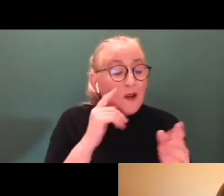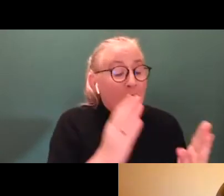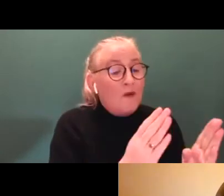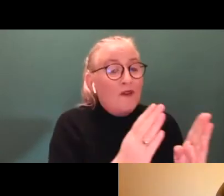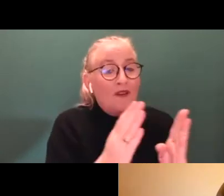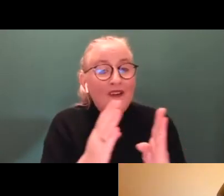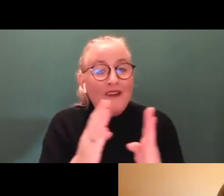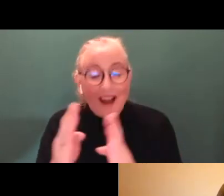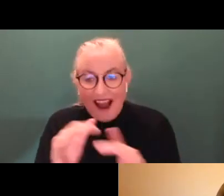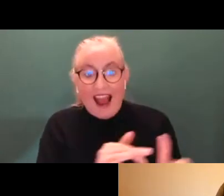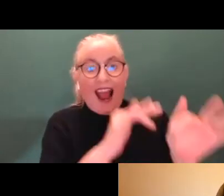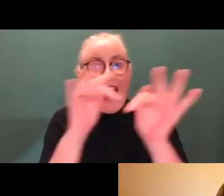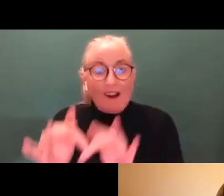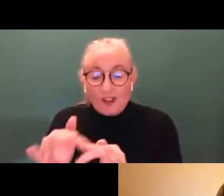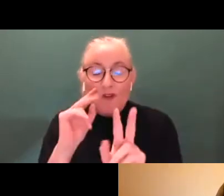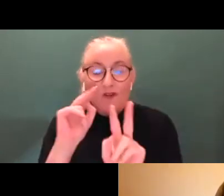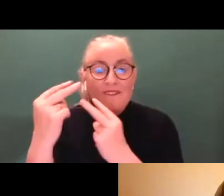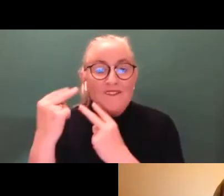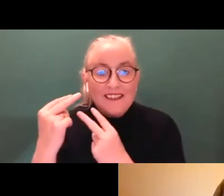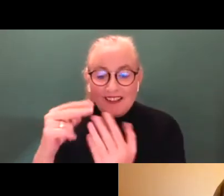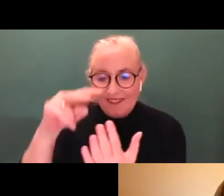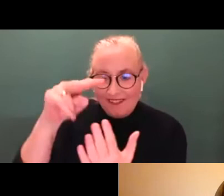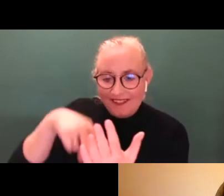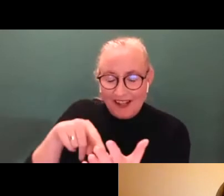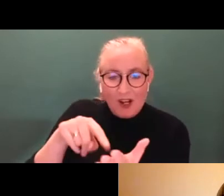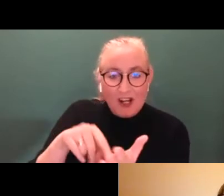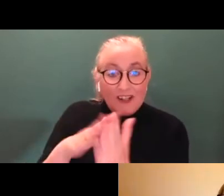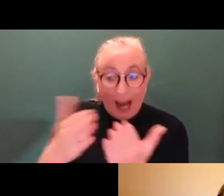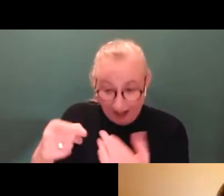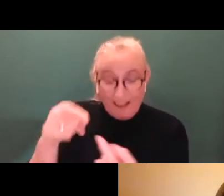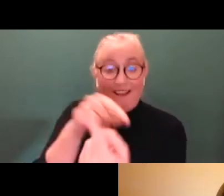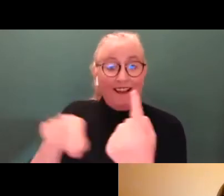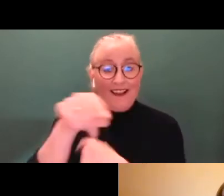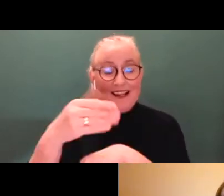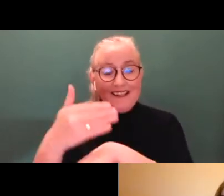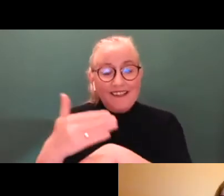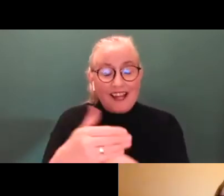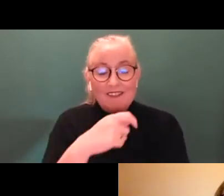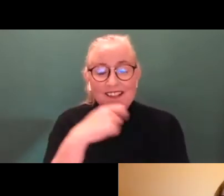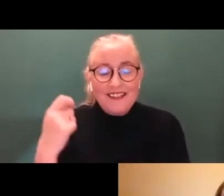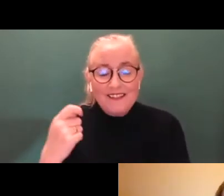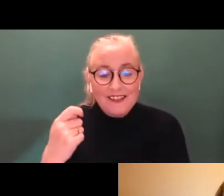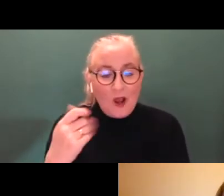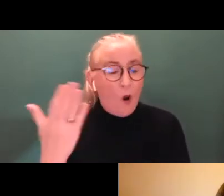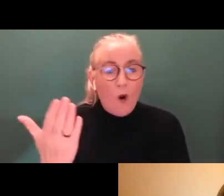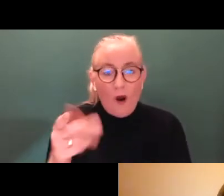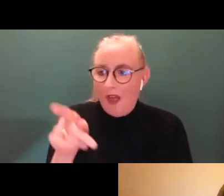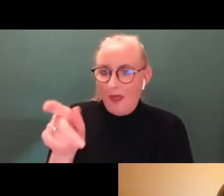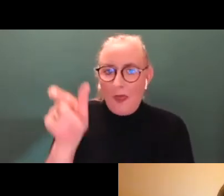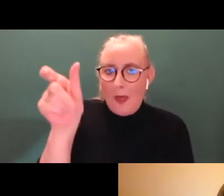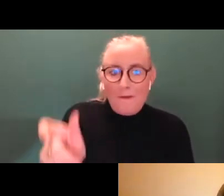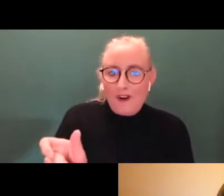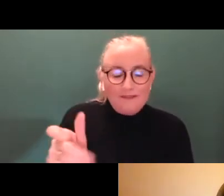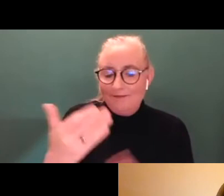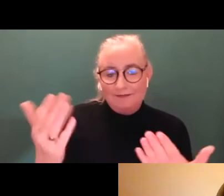diaries afterwards, you see, in fact, staff saying how, you know, person, you know, let's just say, call